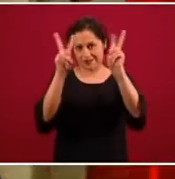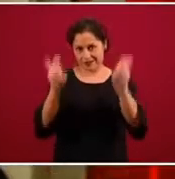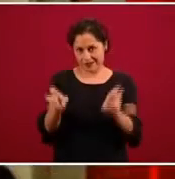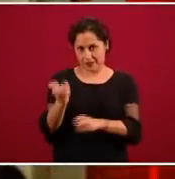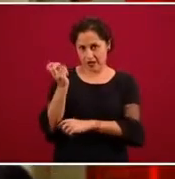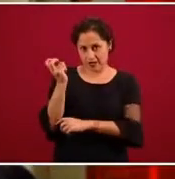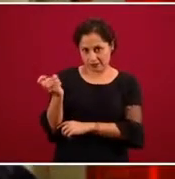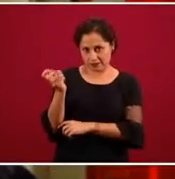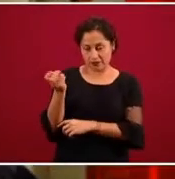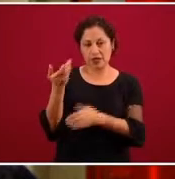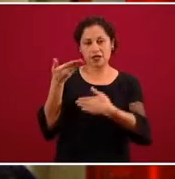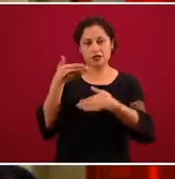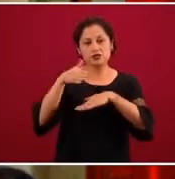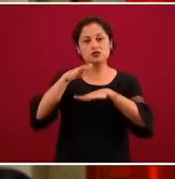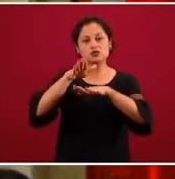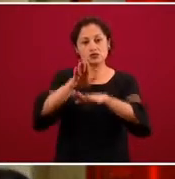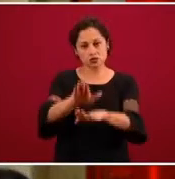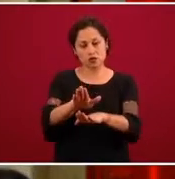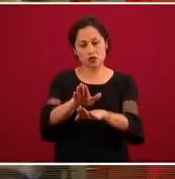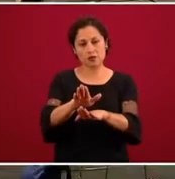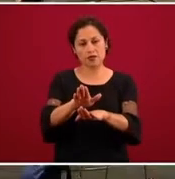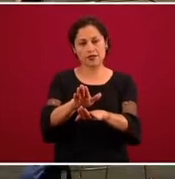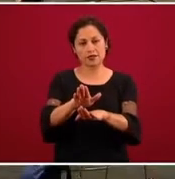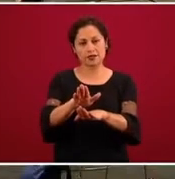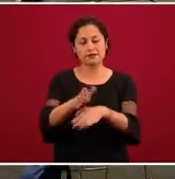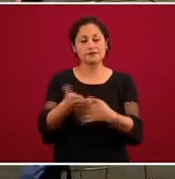Now, we have had some